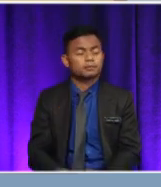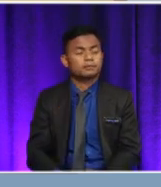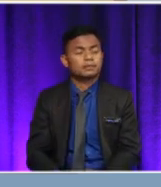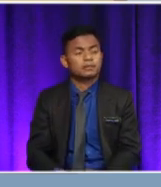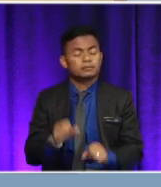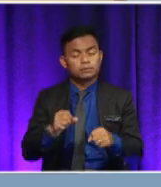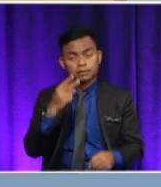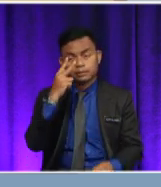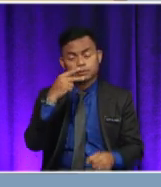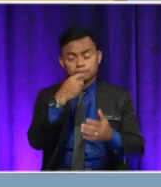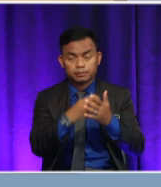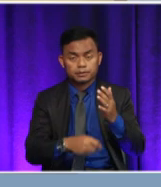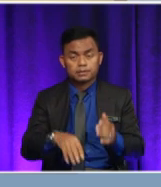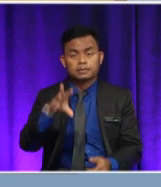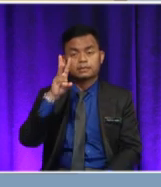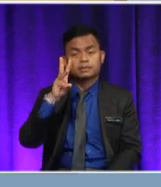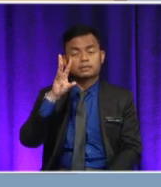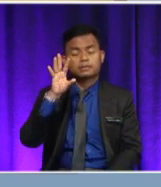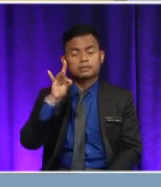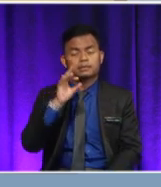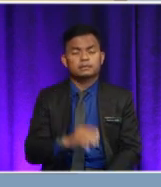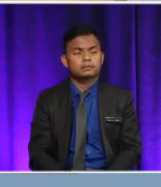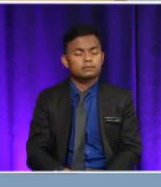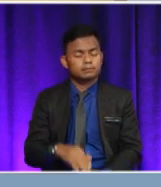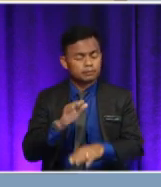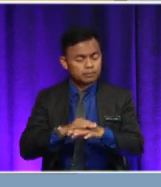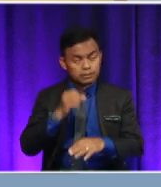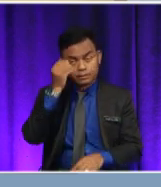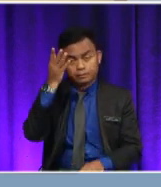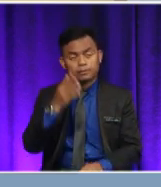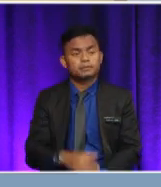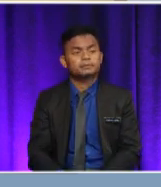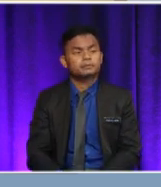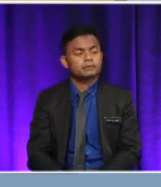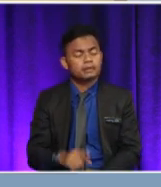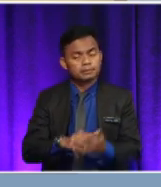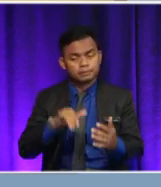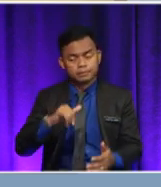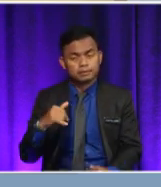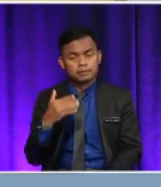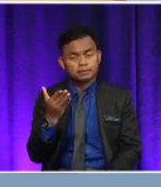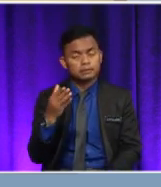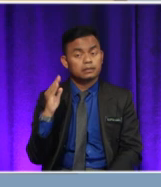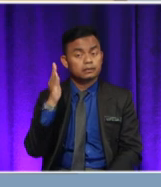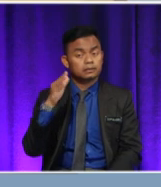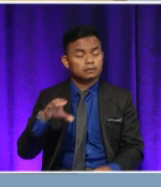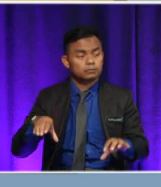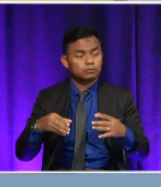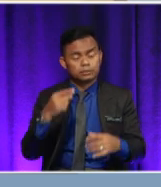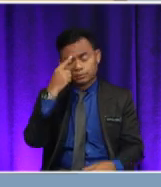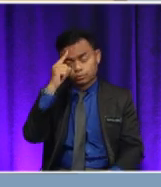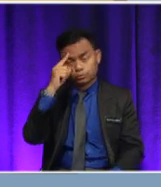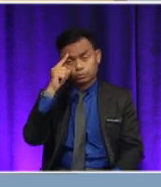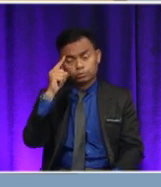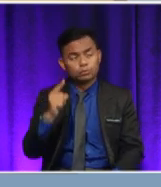68, there's lots of info. So what did you girls do to identify specific information in a text?